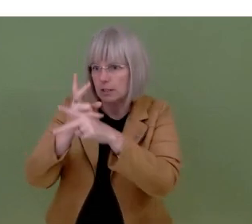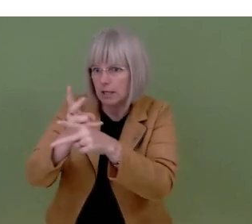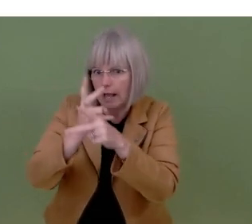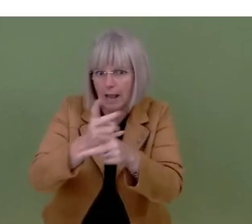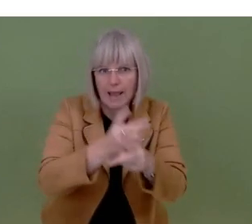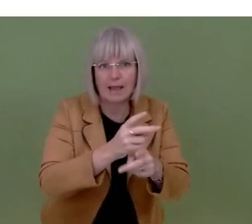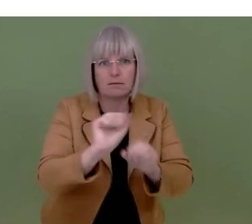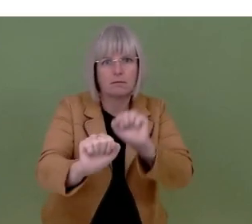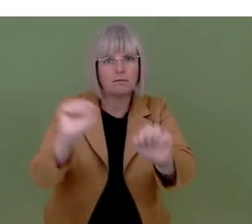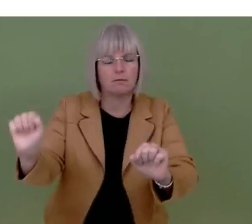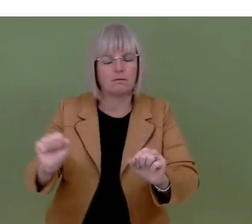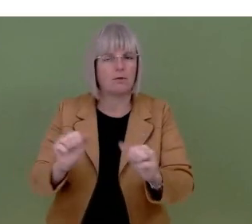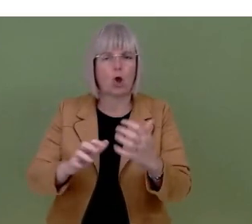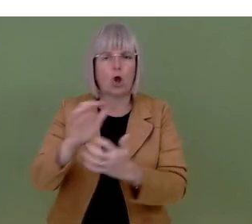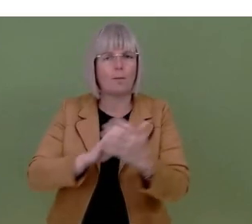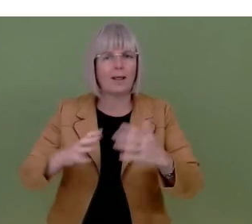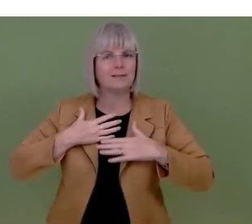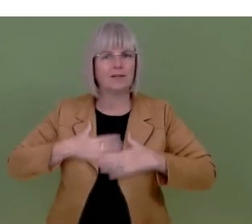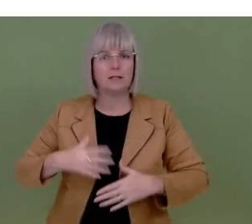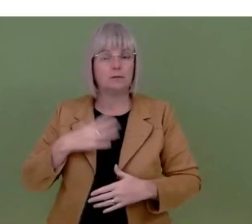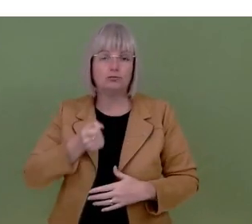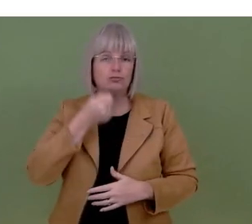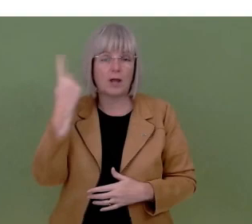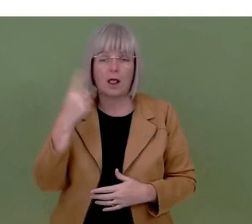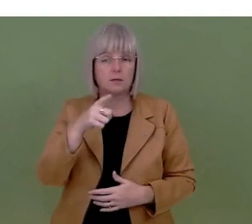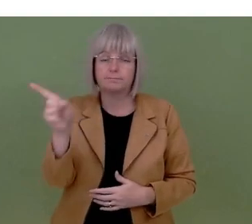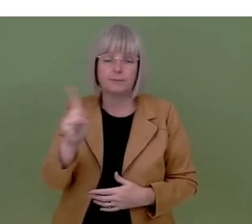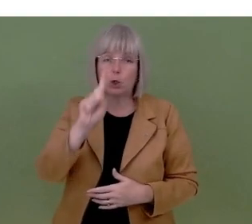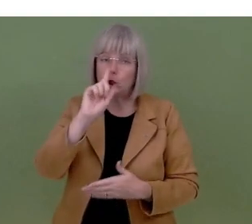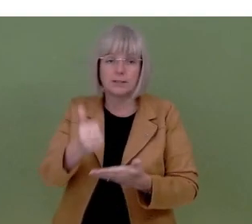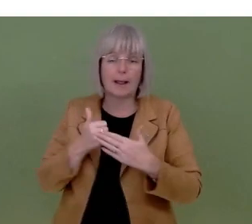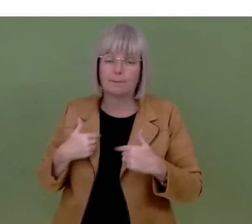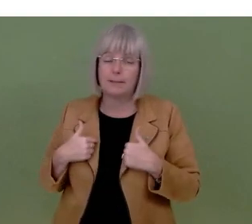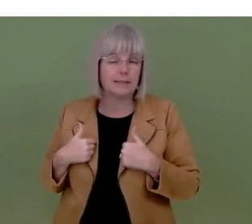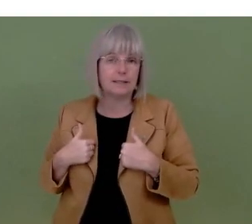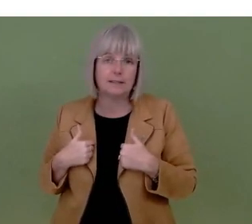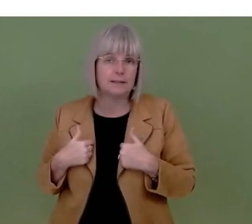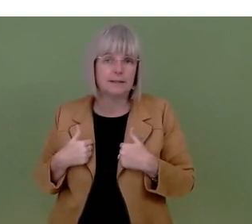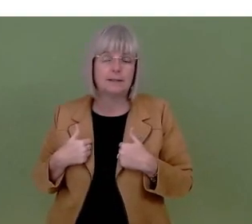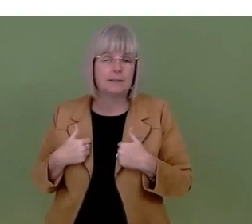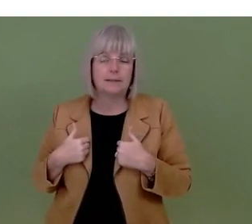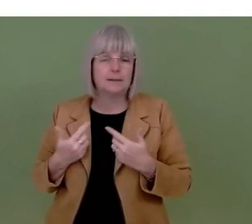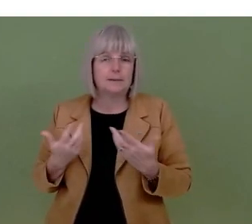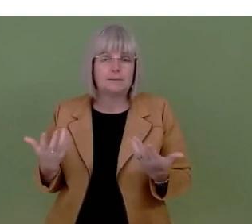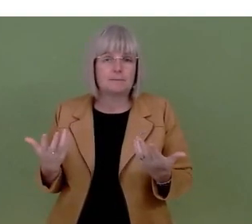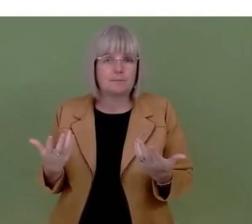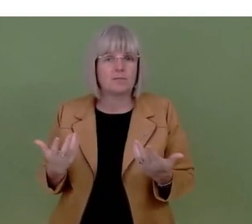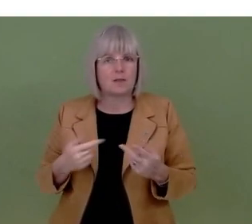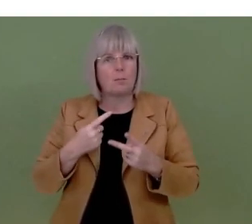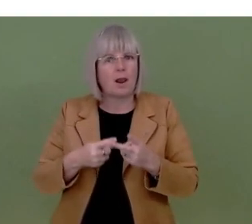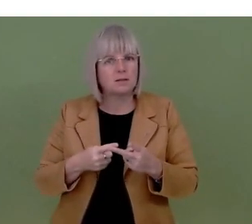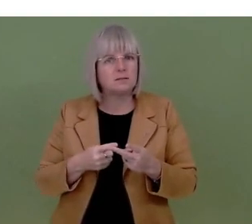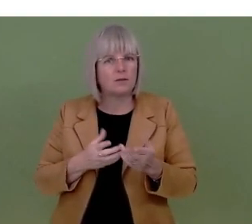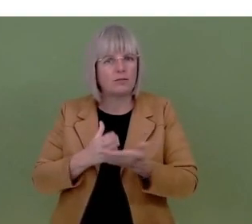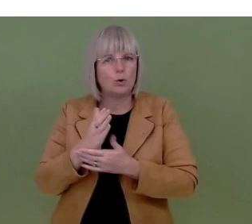needs really couldn't help me at that point. Also during COVID restrictions, I couldn't have